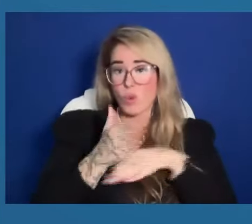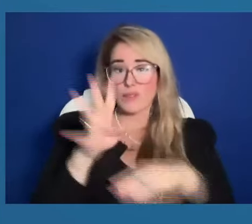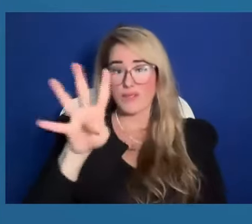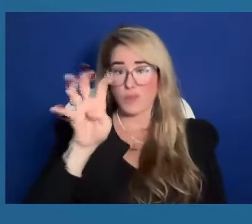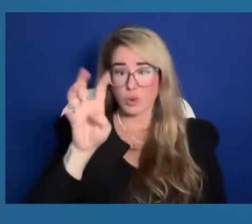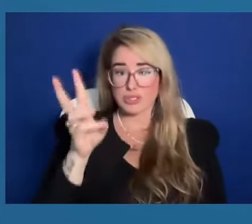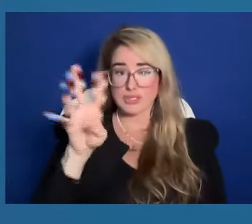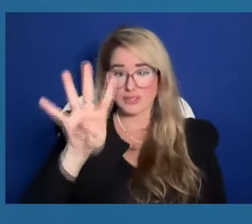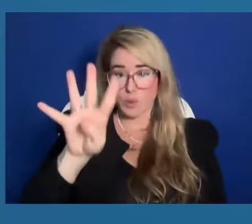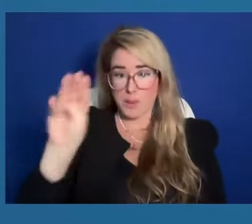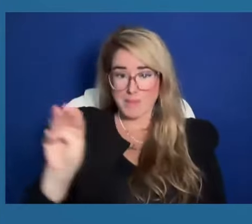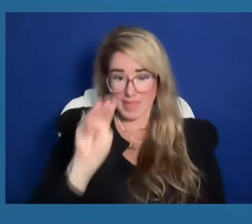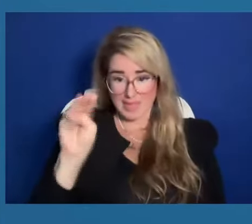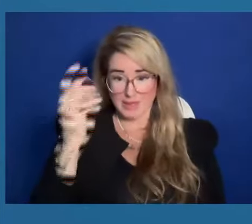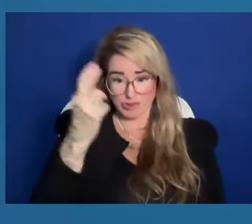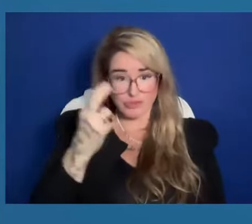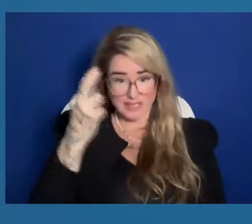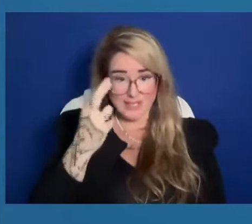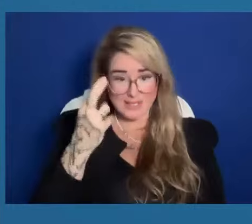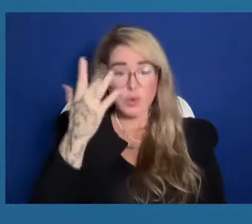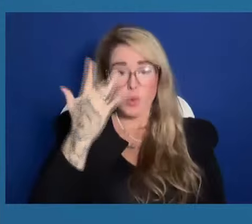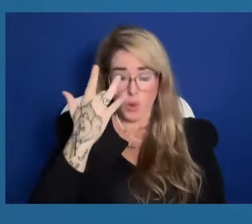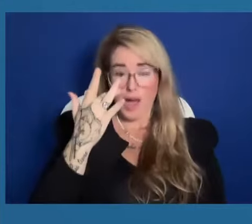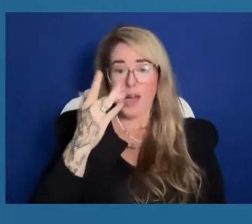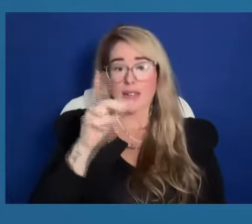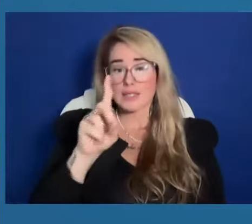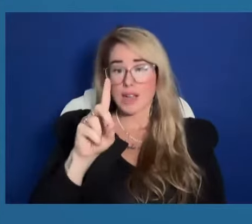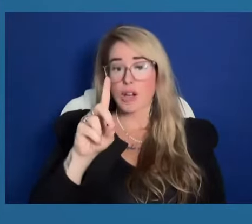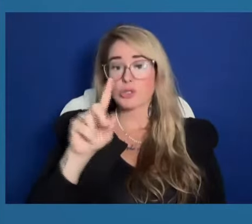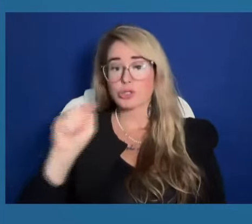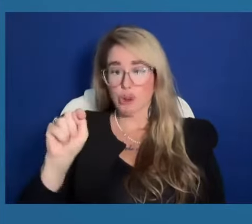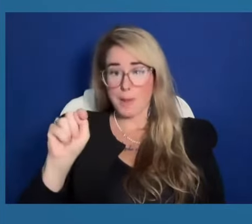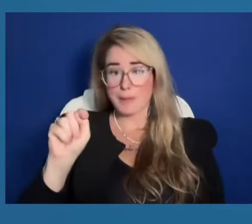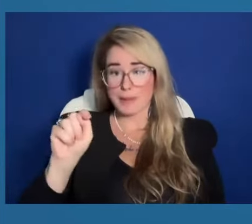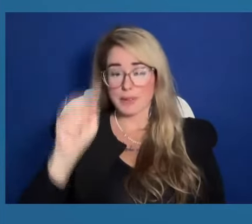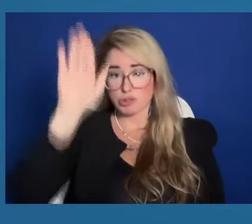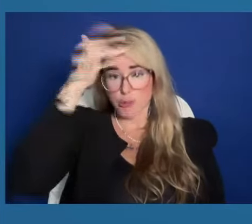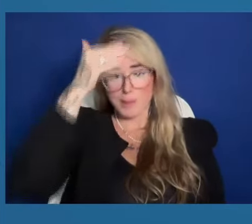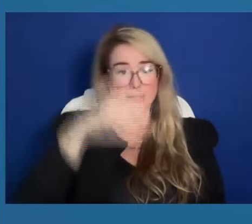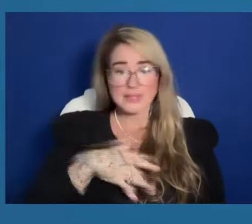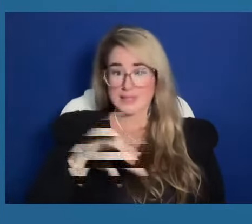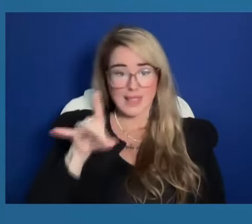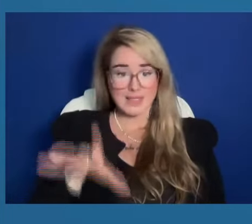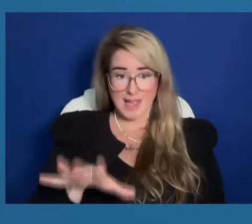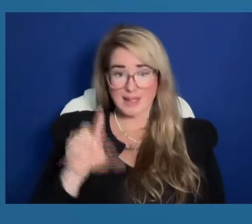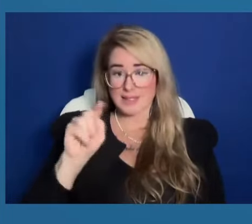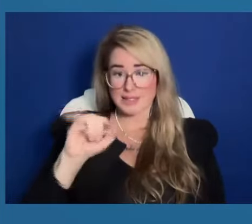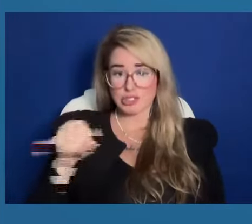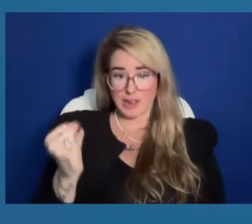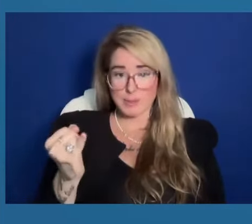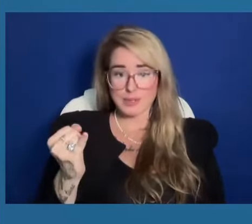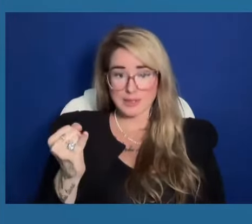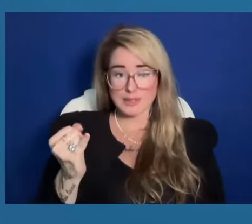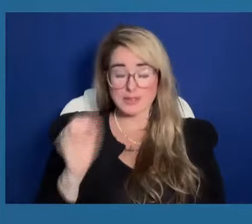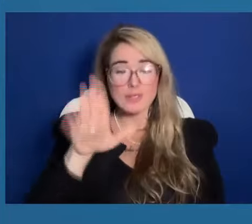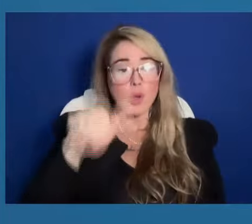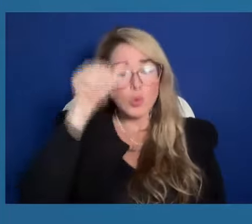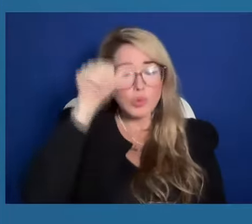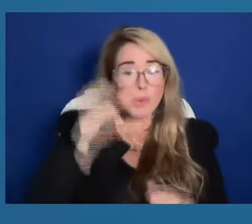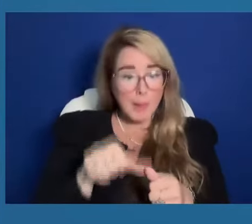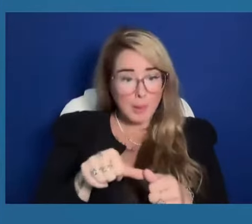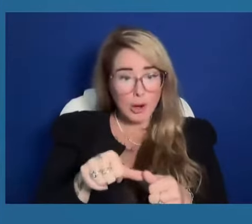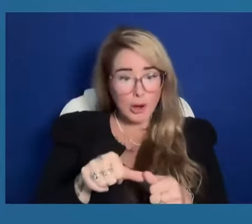464 million reasons why Donald Trump dislikes Tish James. And remember